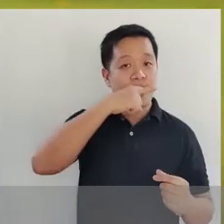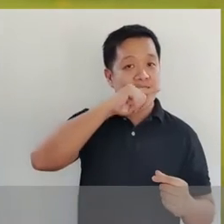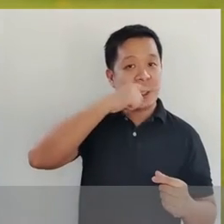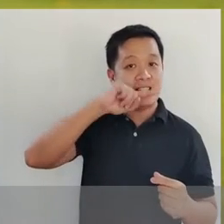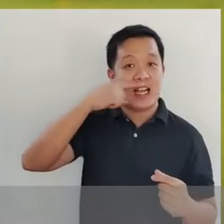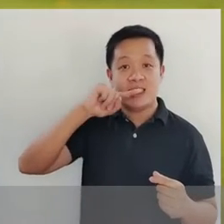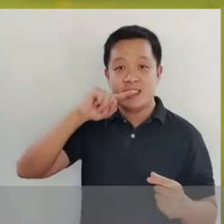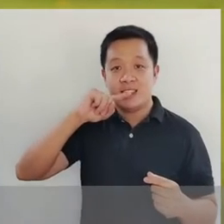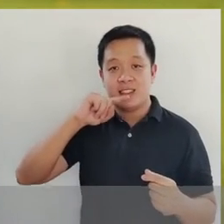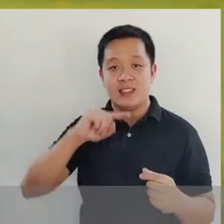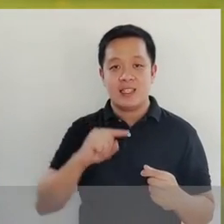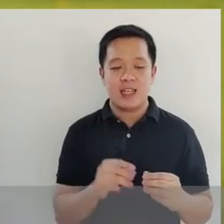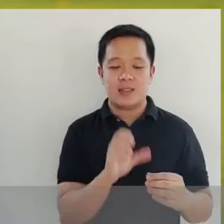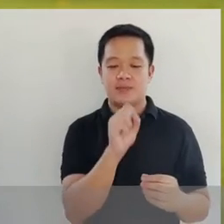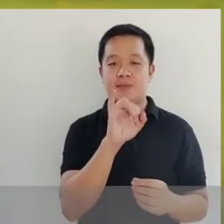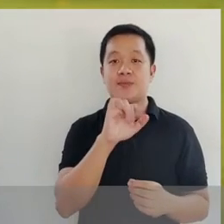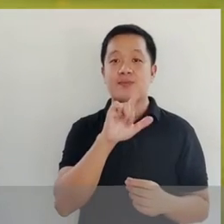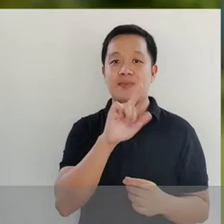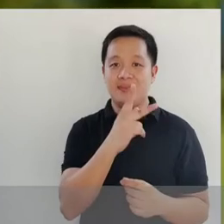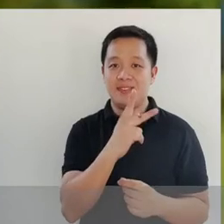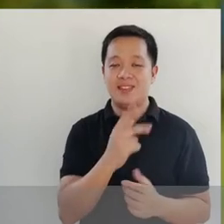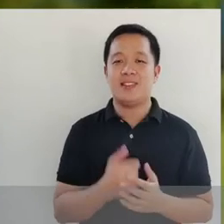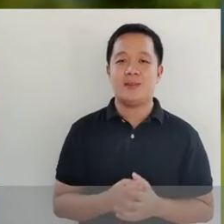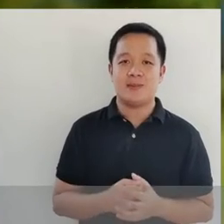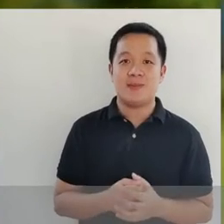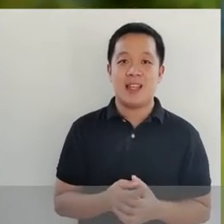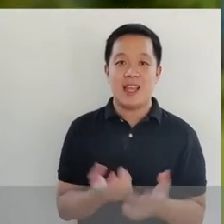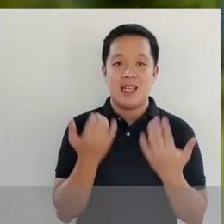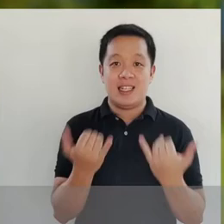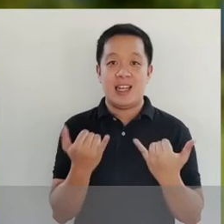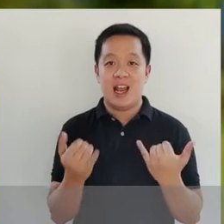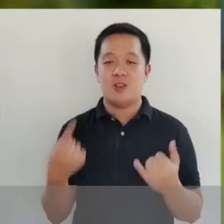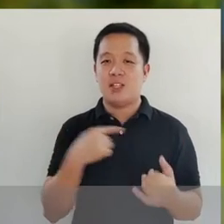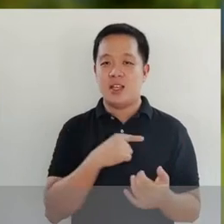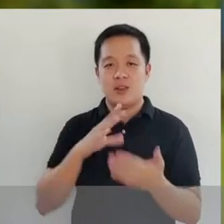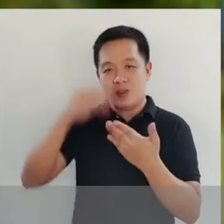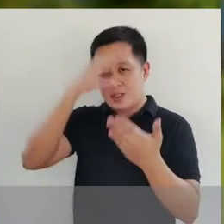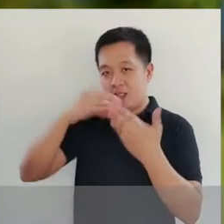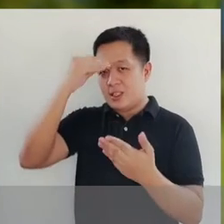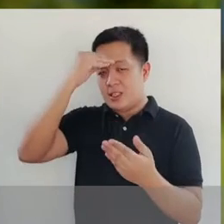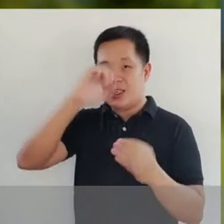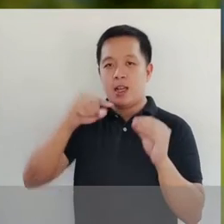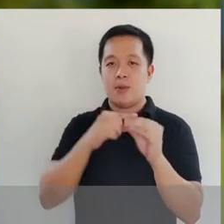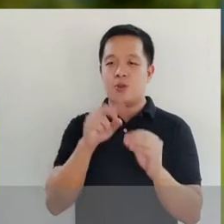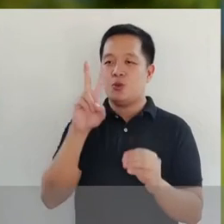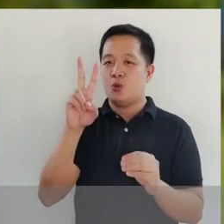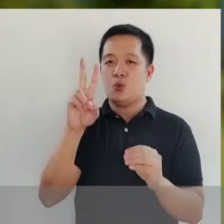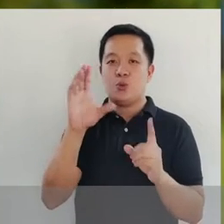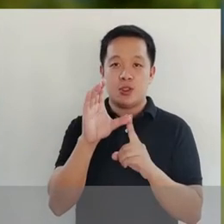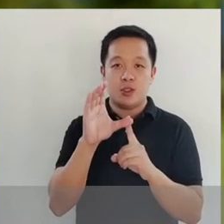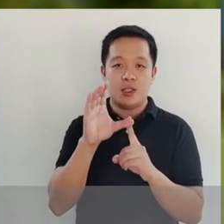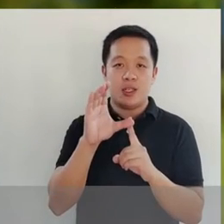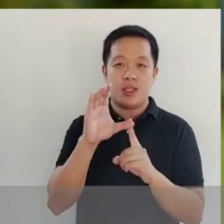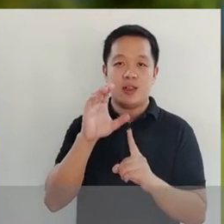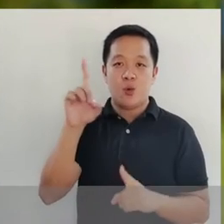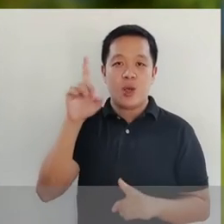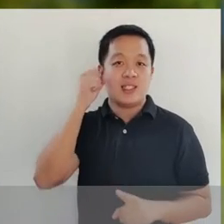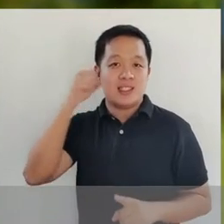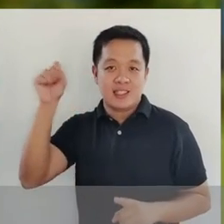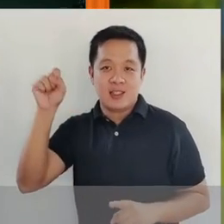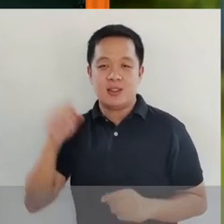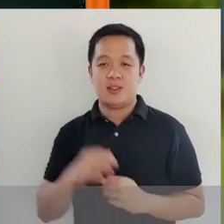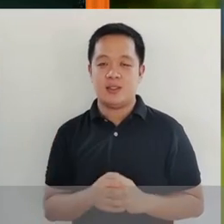corn, and silk. And now, it is time to learn consonant digraphs.